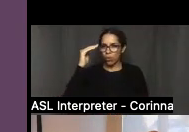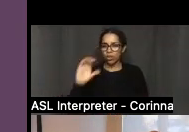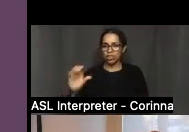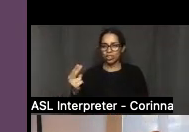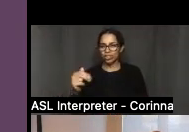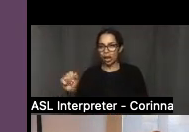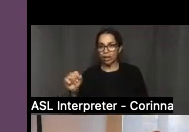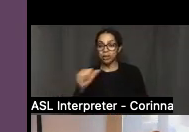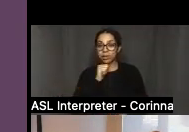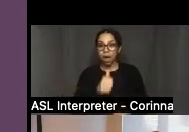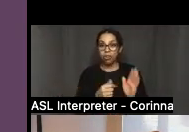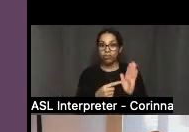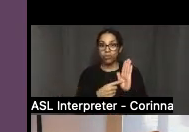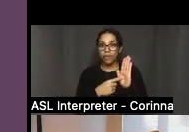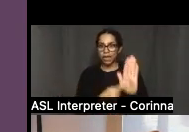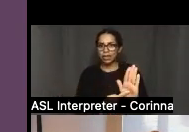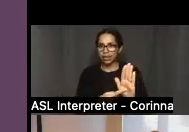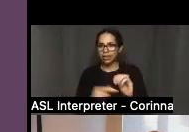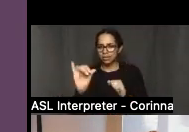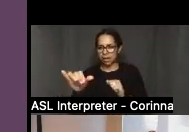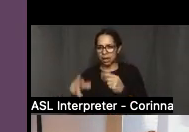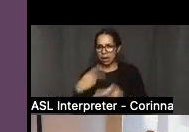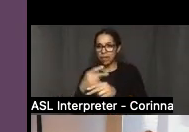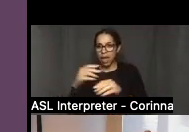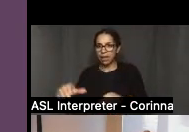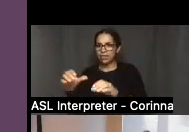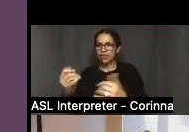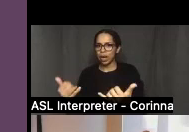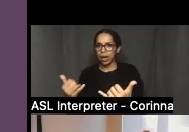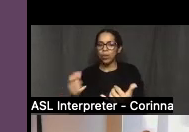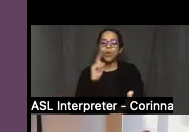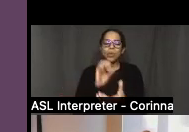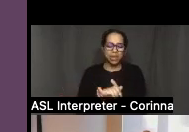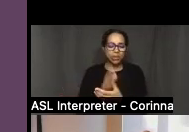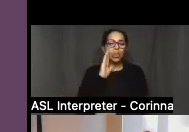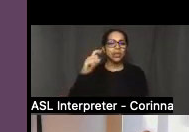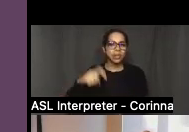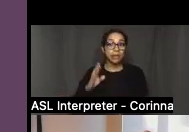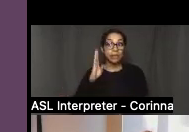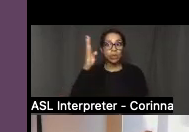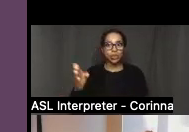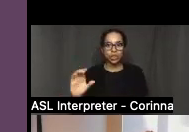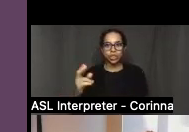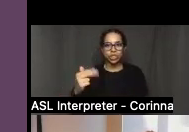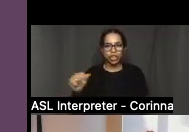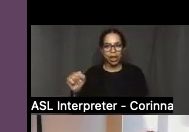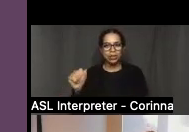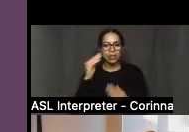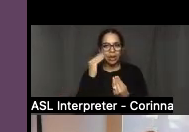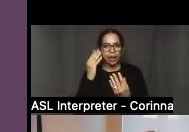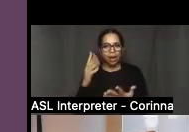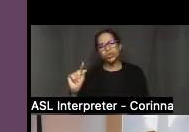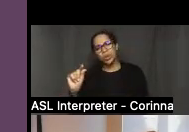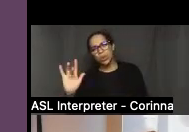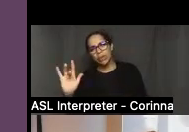those activities right now. We believe that we will need future CHAS data, so 2025 is really going to help